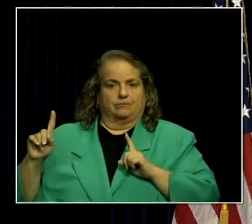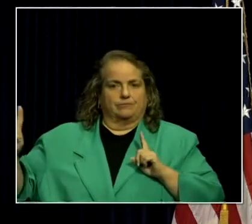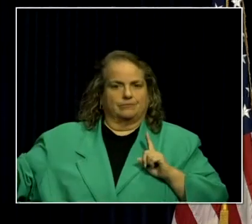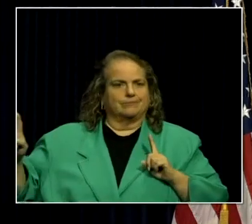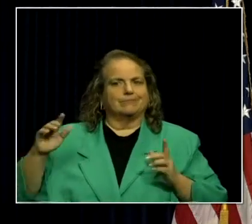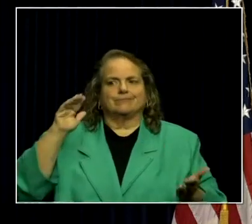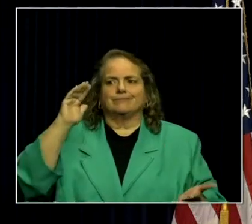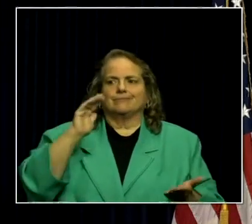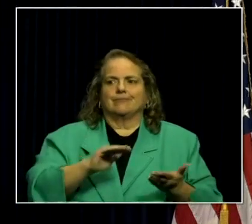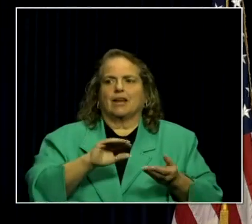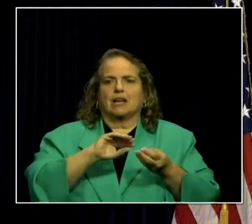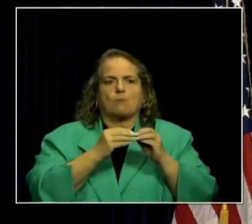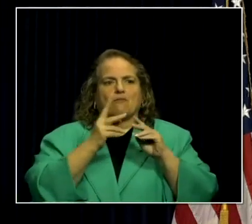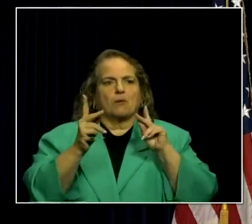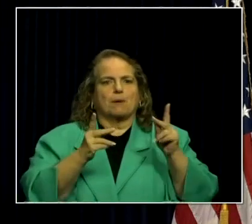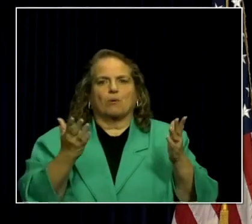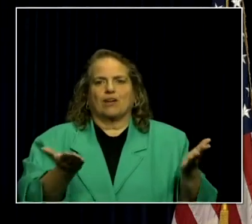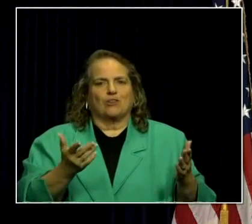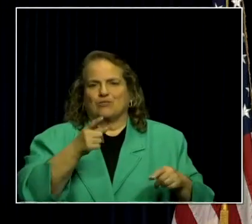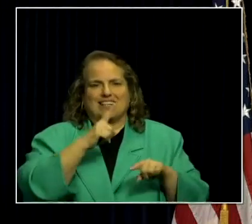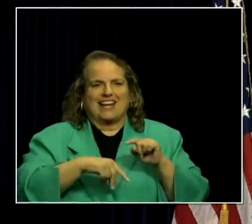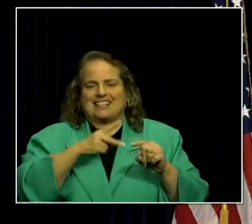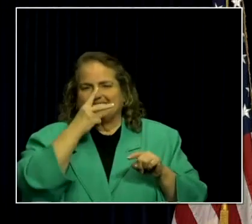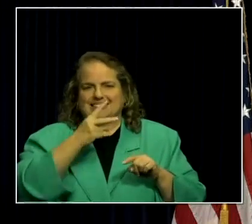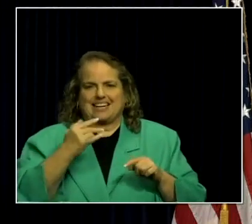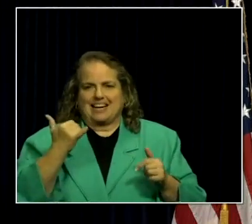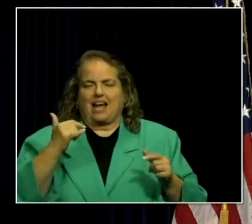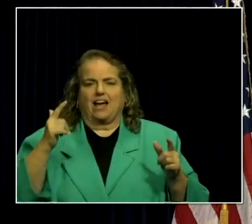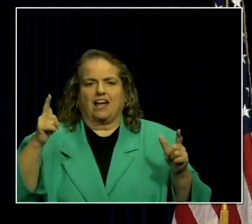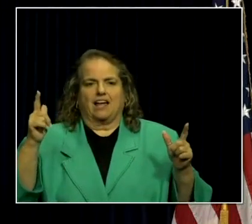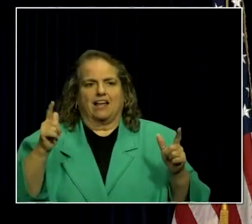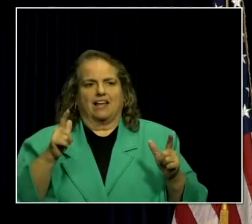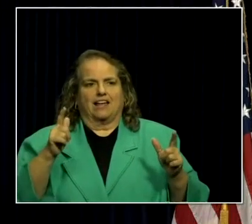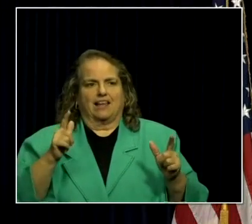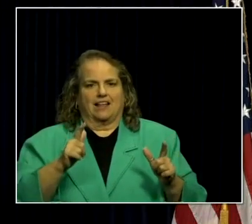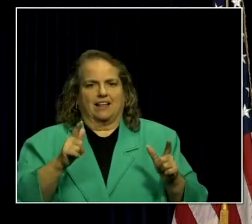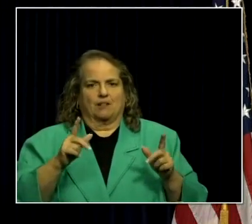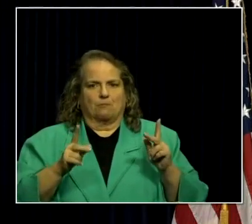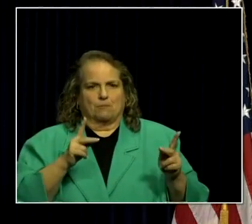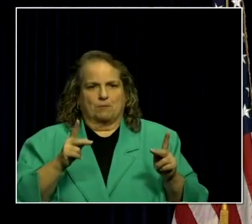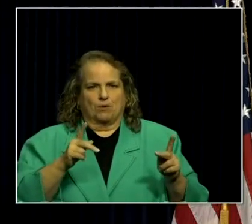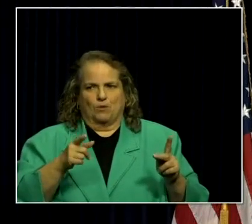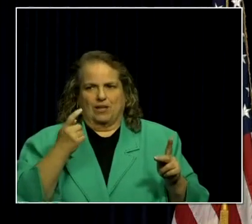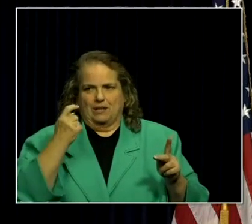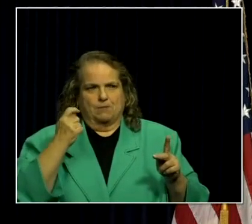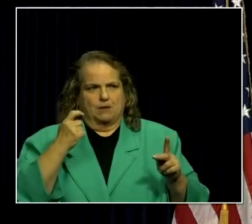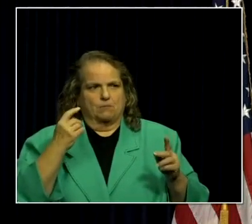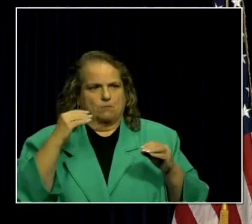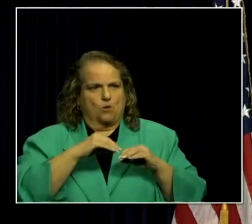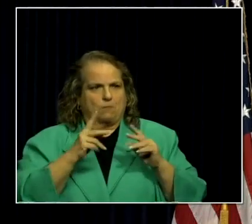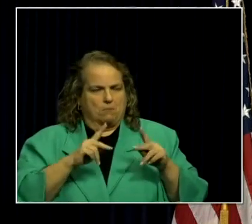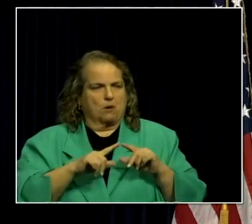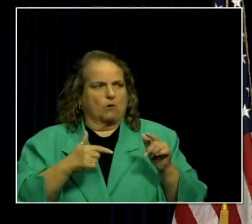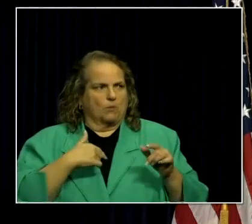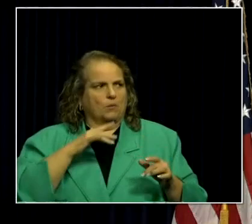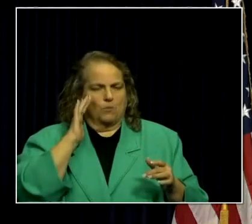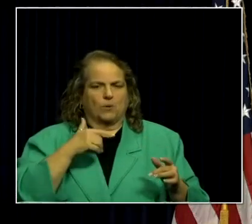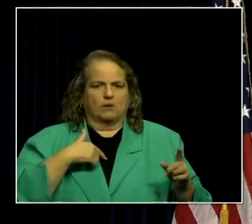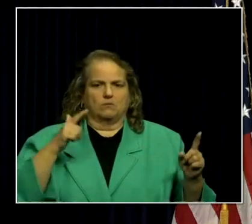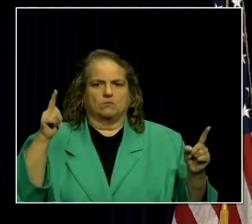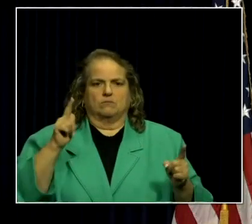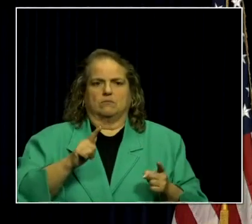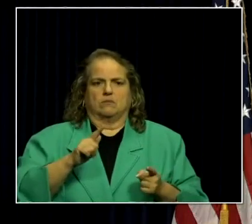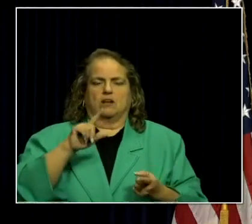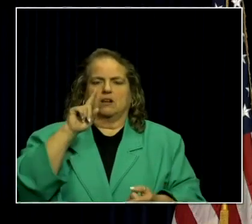the size of the room that you can't see here today. And it got a little bigger than it's supposed to be today, but I think we're thinning out. And so we will